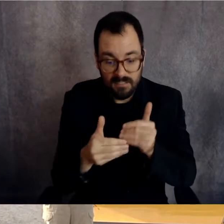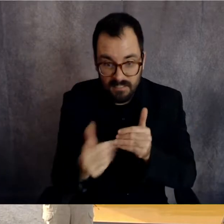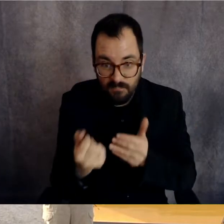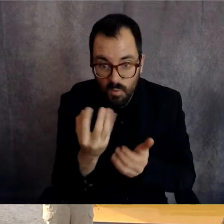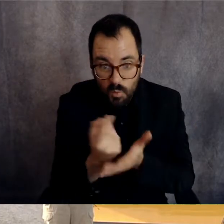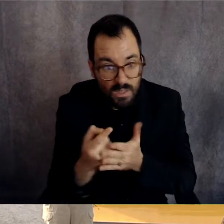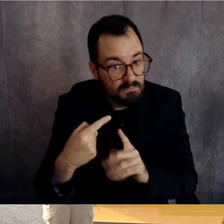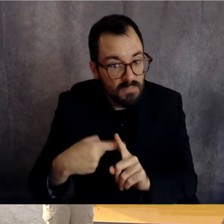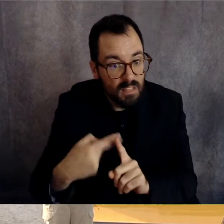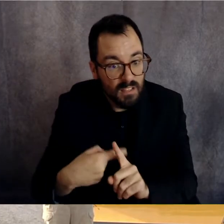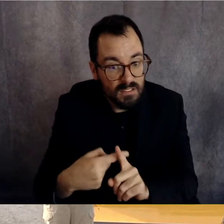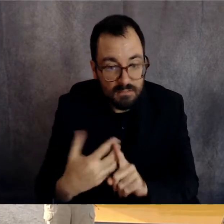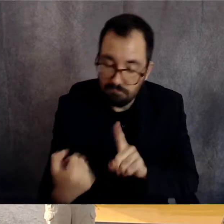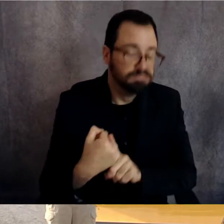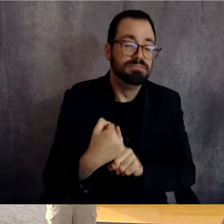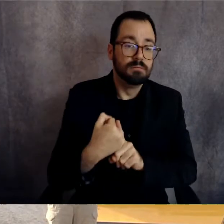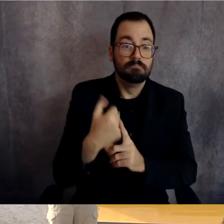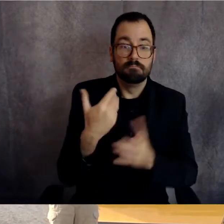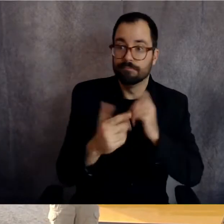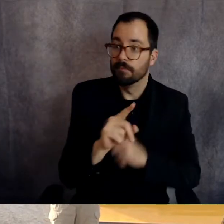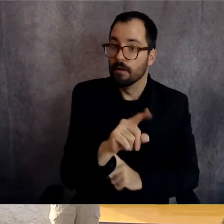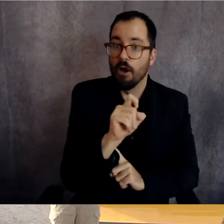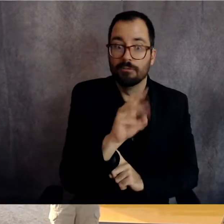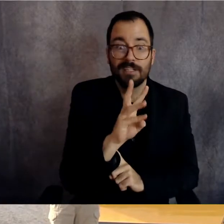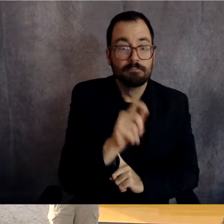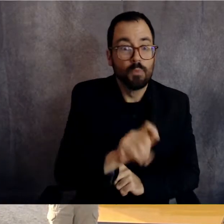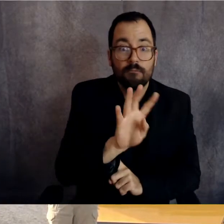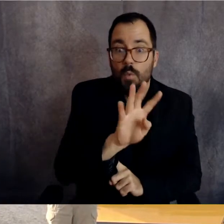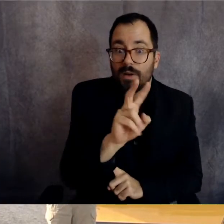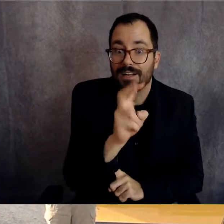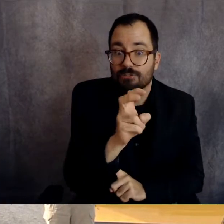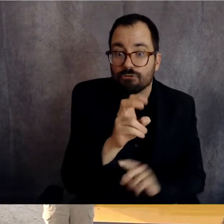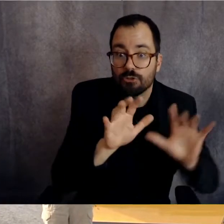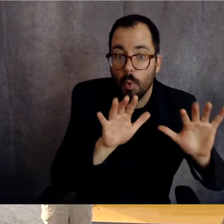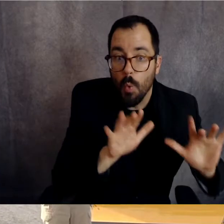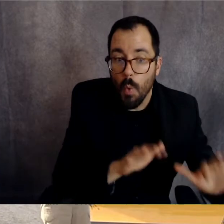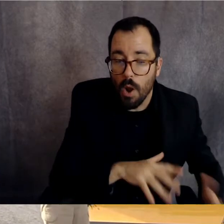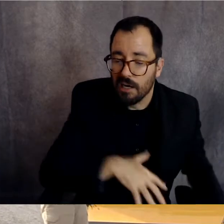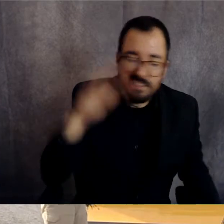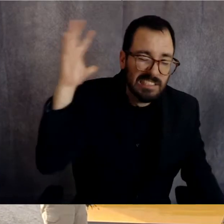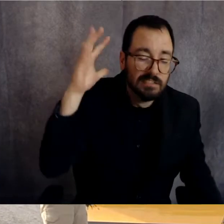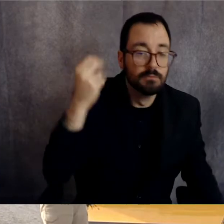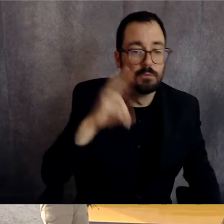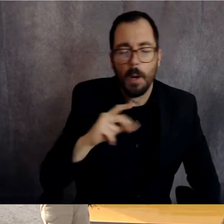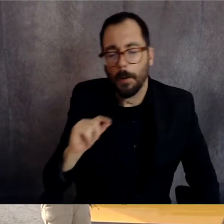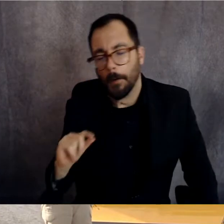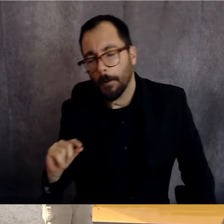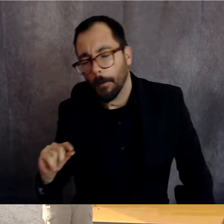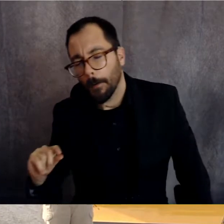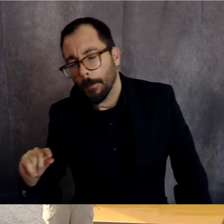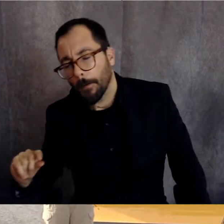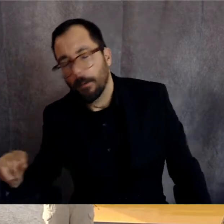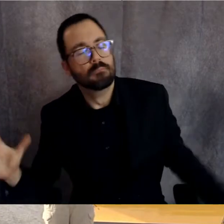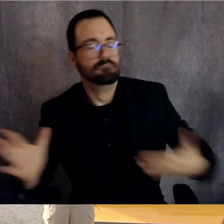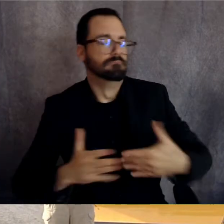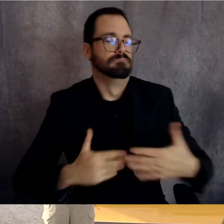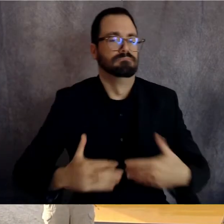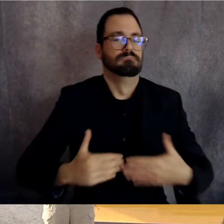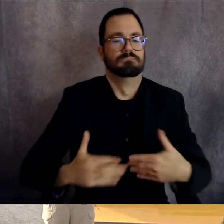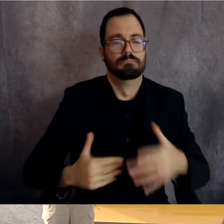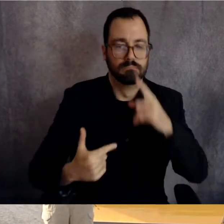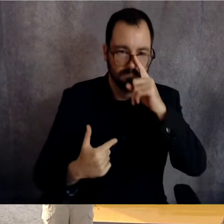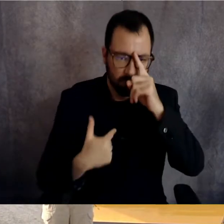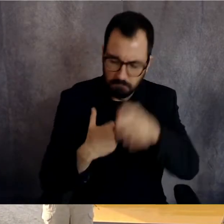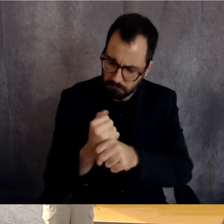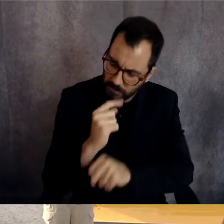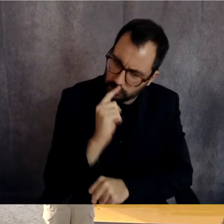have 106.4 inches of snow, or we have very little snow like we did last year. But we still are making sure that the city of Boston is prepared